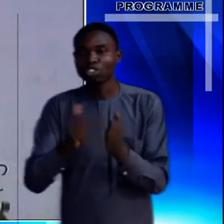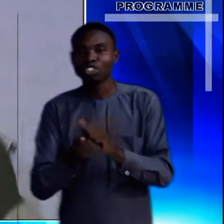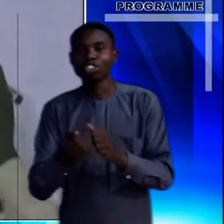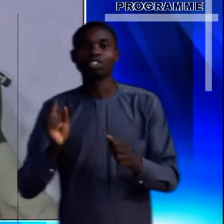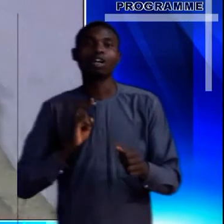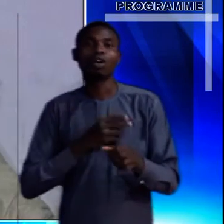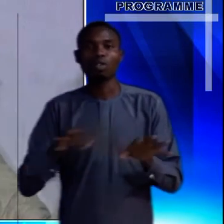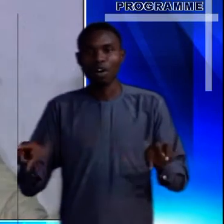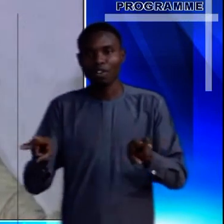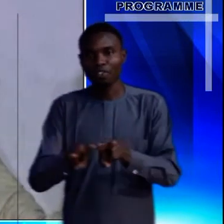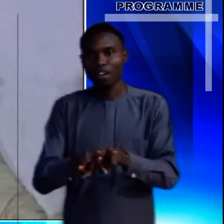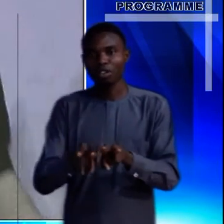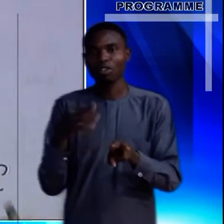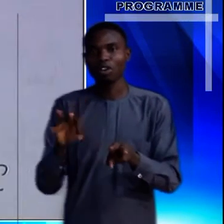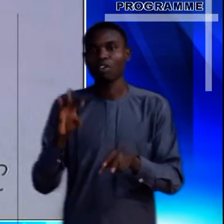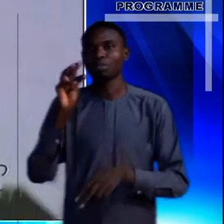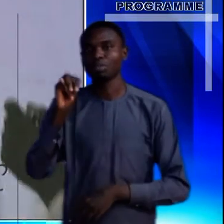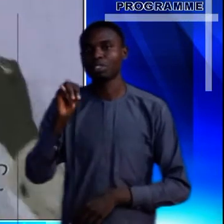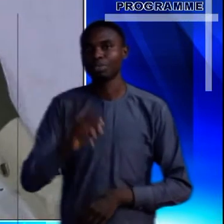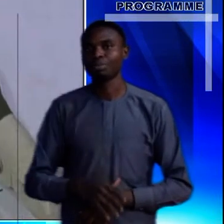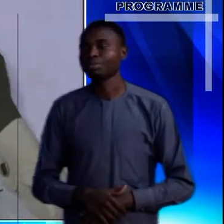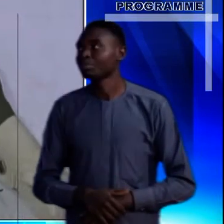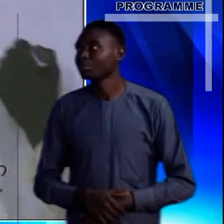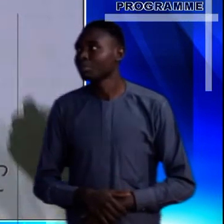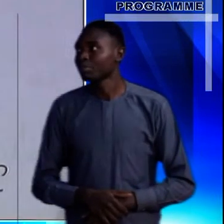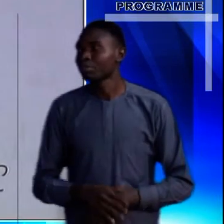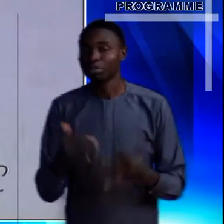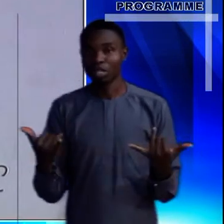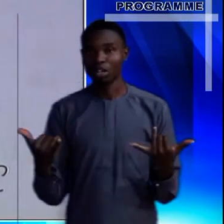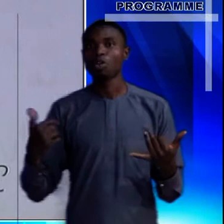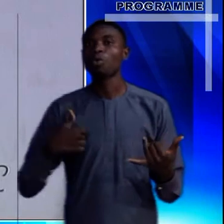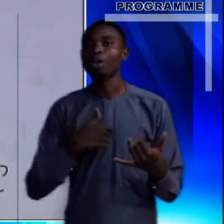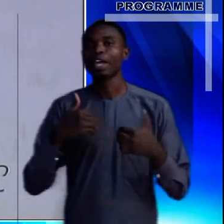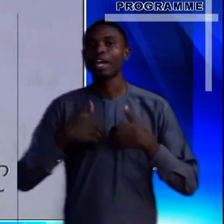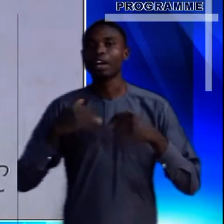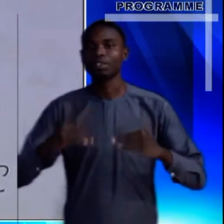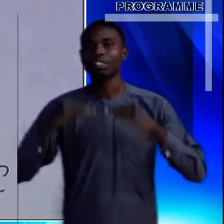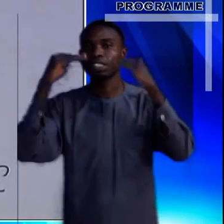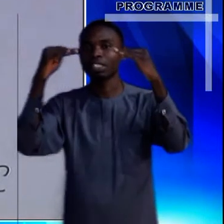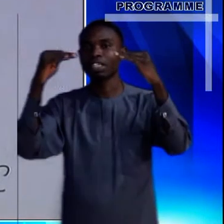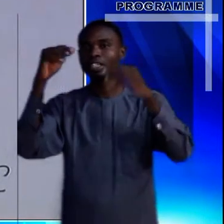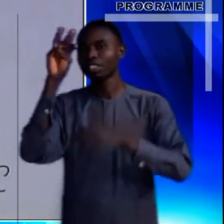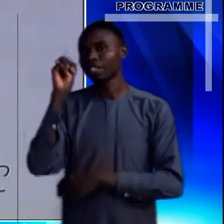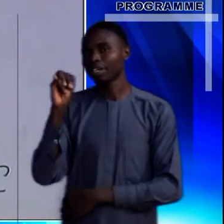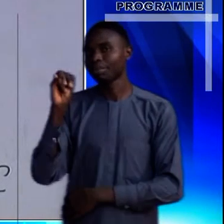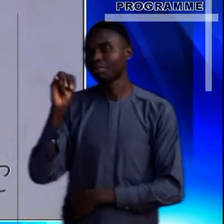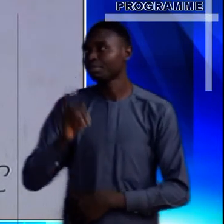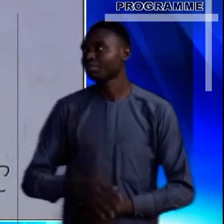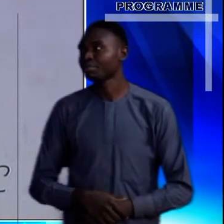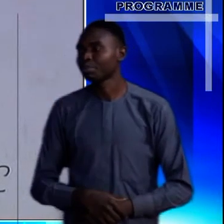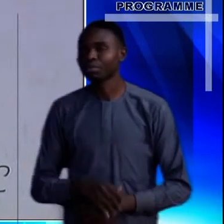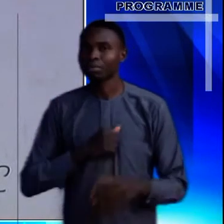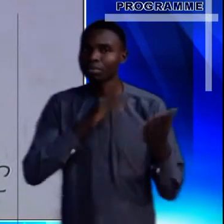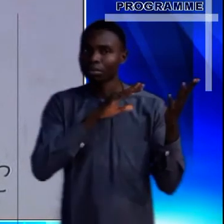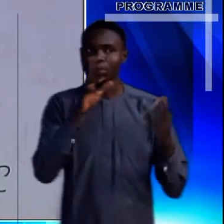in what? In standard meter. This is our standard unit to becomes in a standard. I hope you are